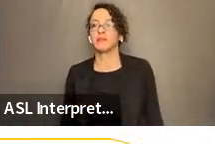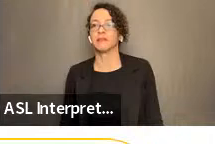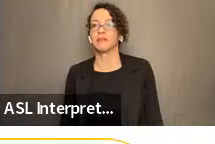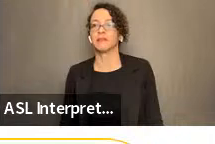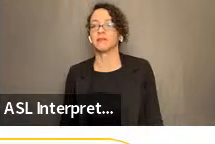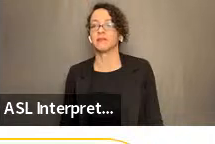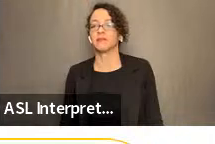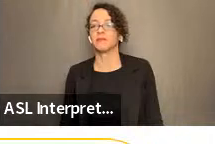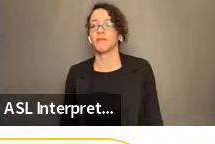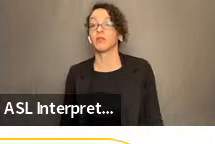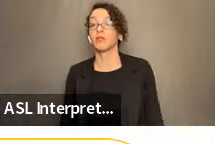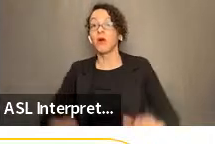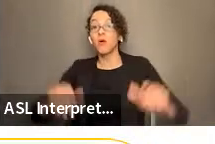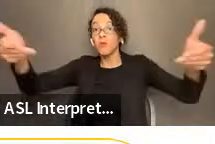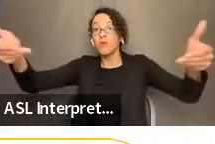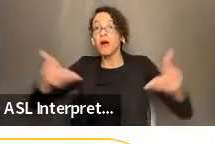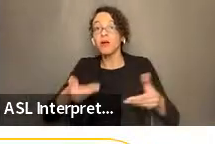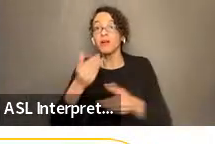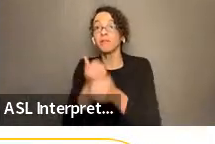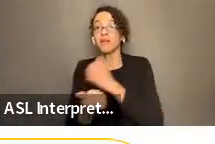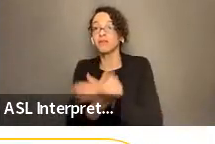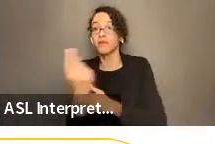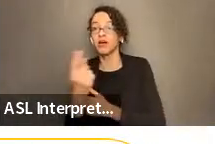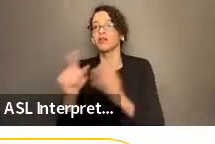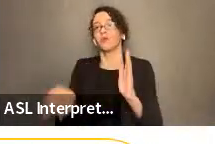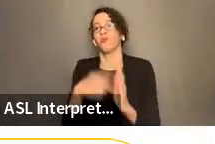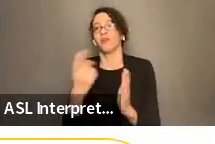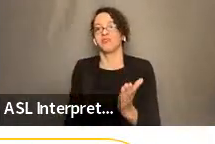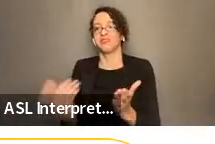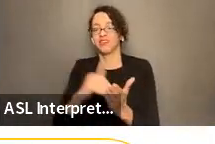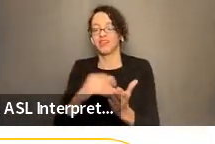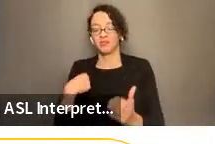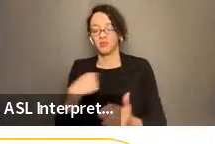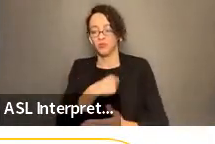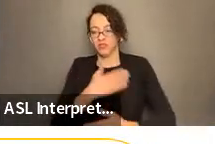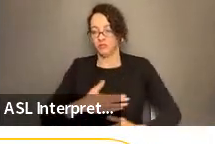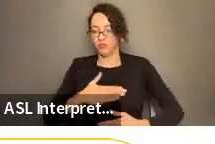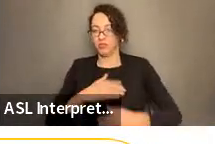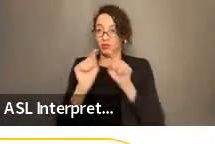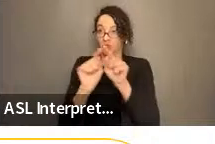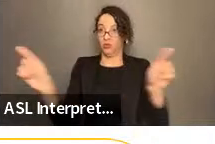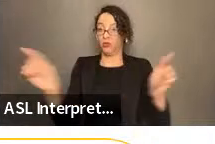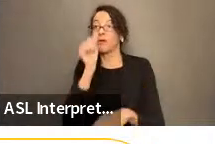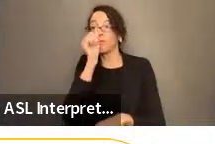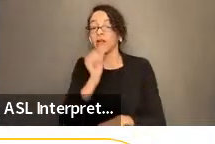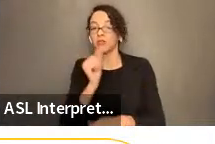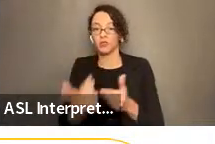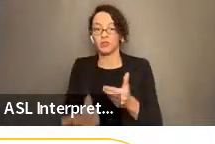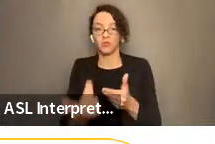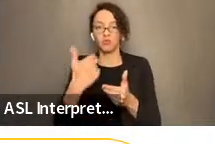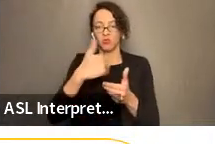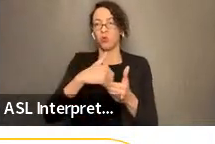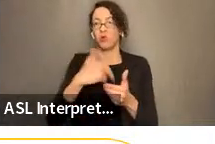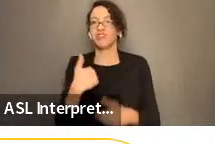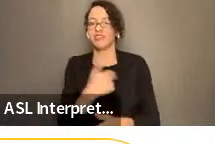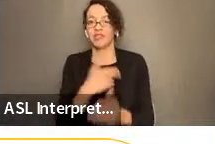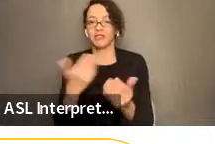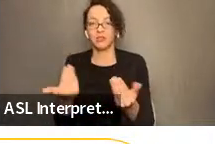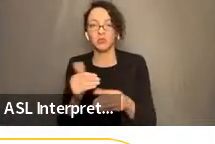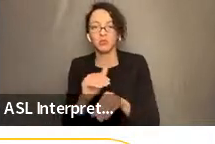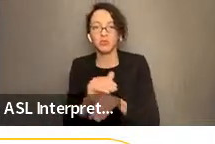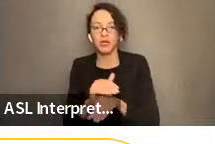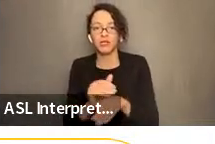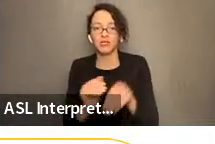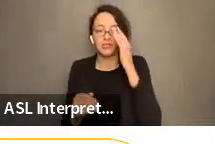So welcome everybody once again. We appreciate your patience in joining us this evening. You know, the best